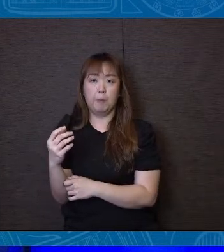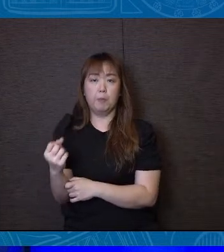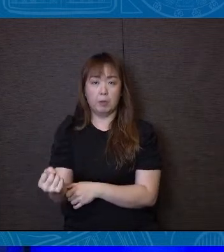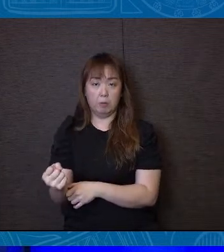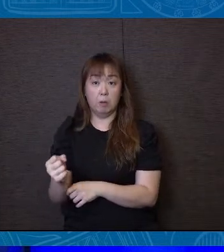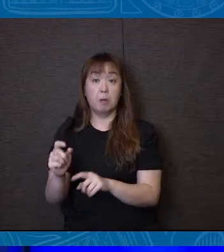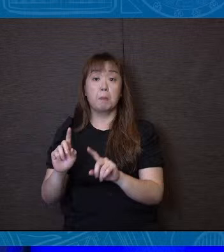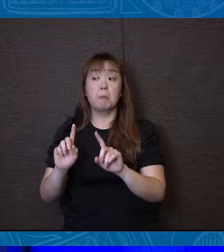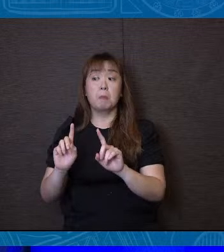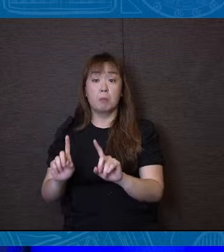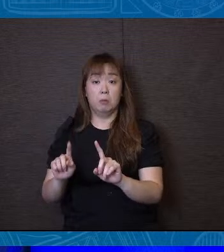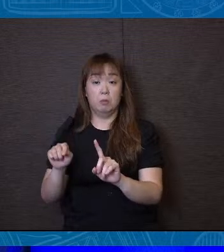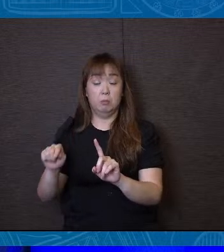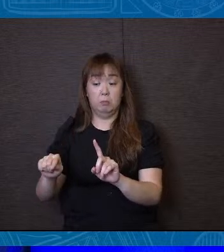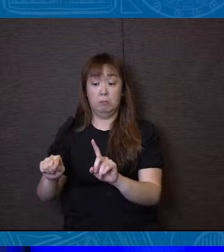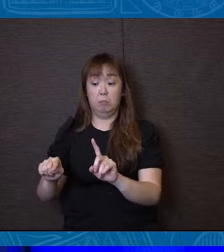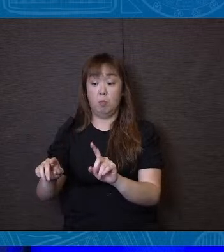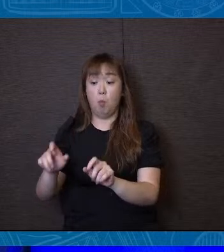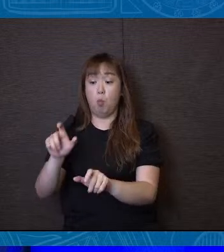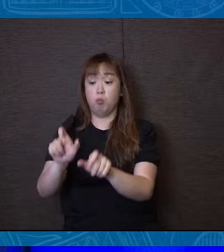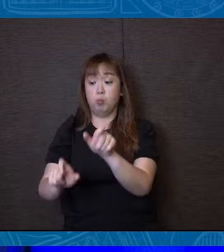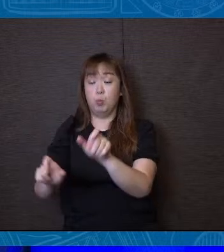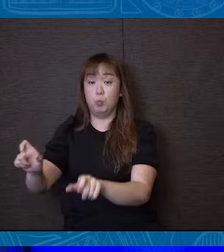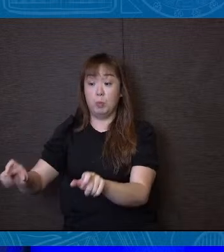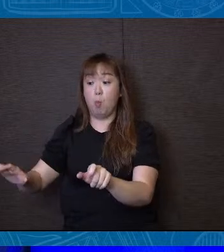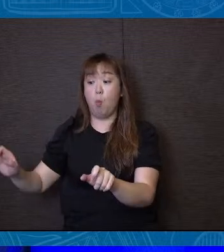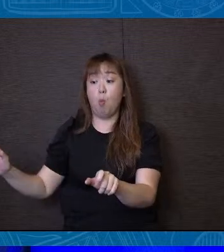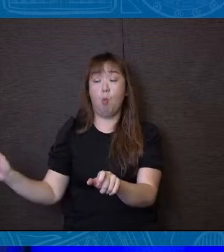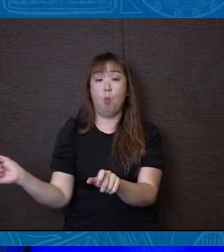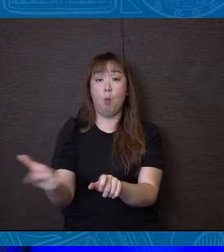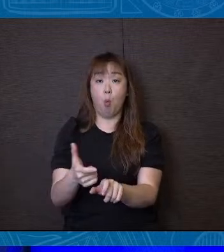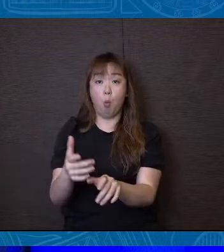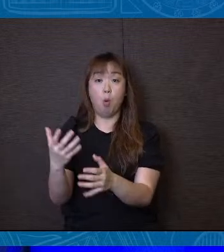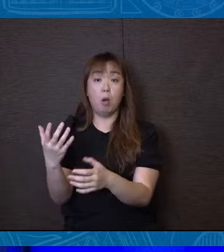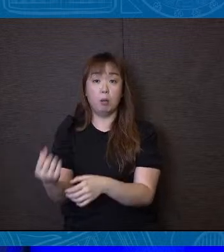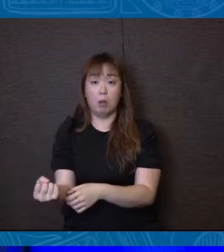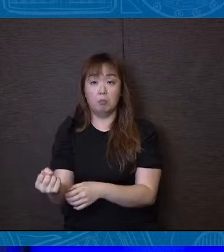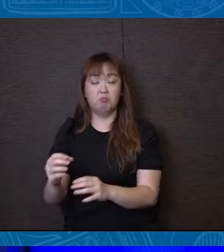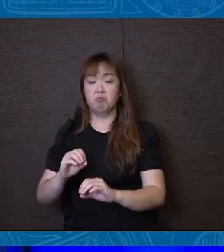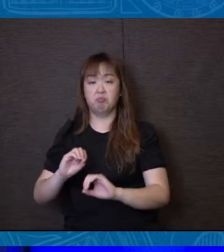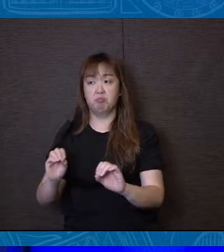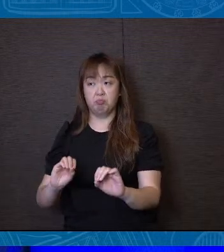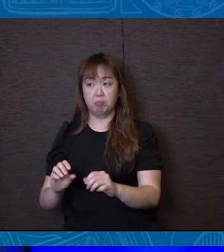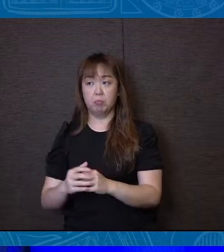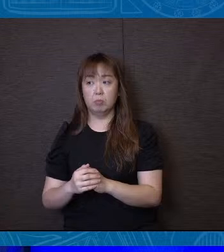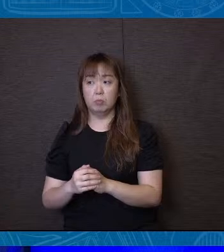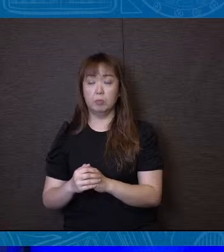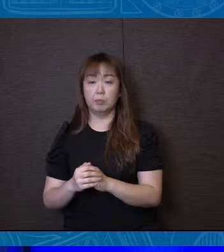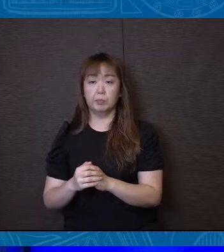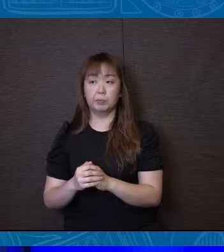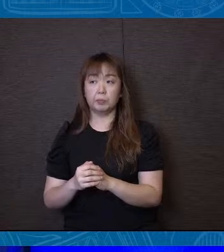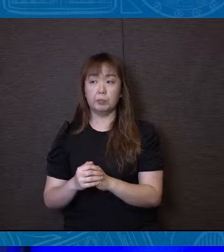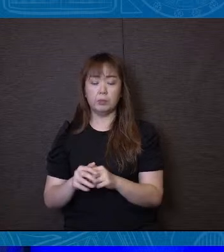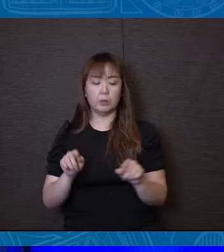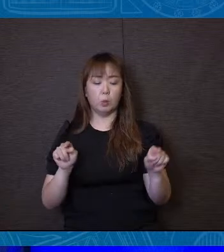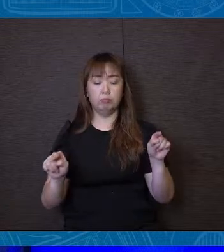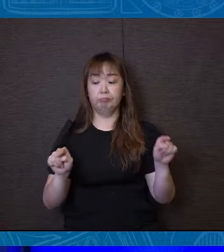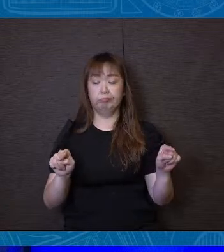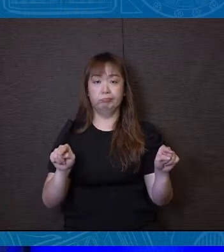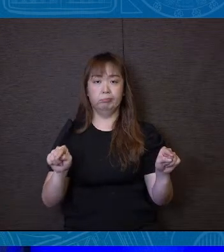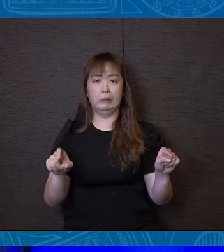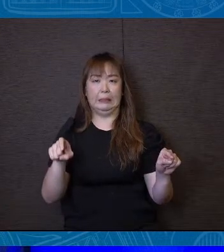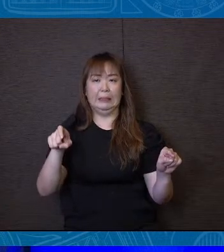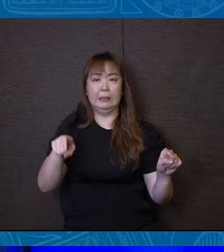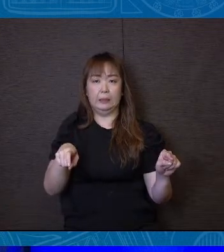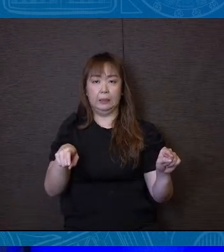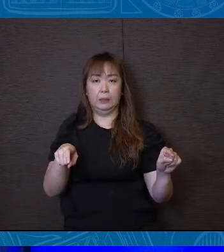be able to cover all the people. So the inclusivity would not be there. So in that two areas, we need a